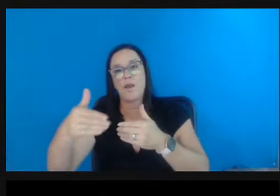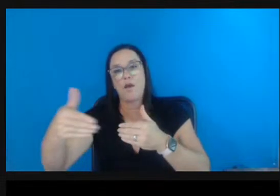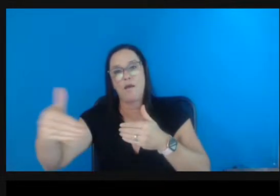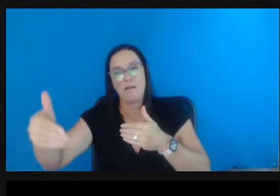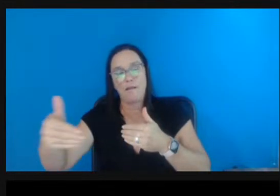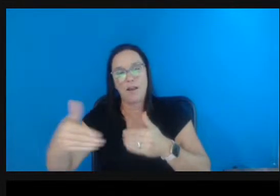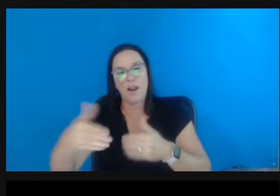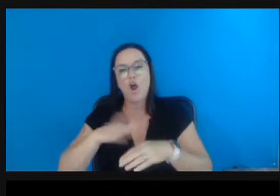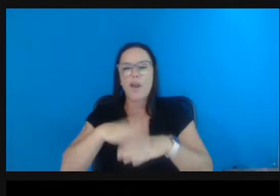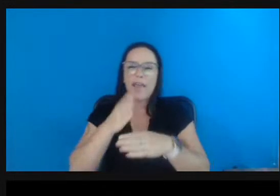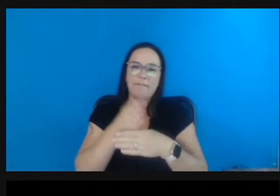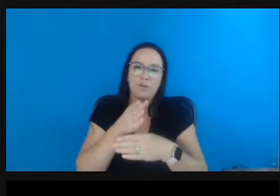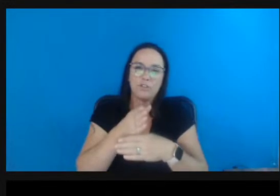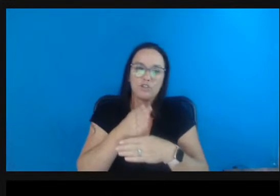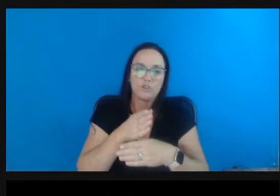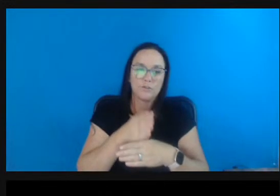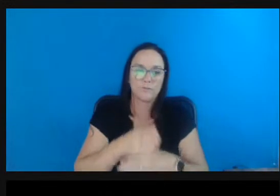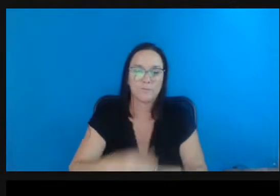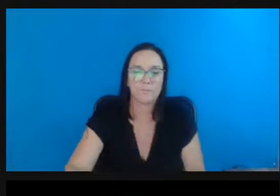average.